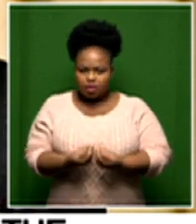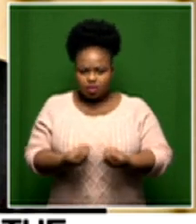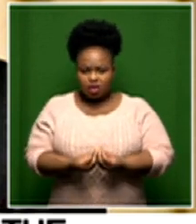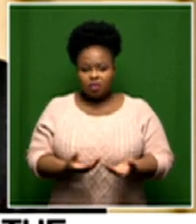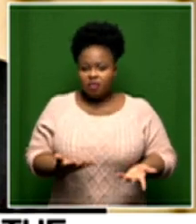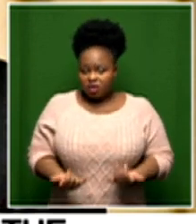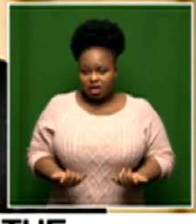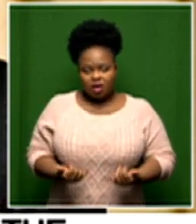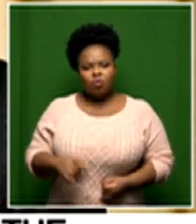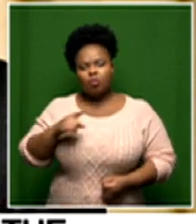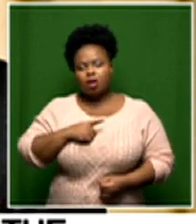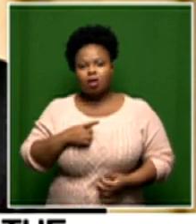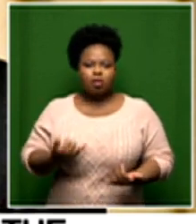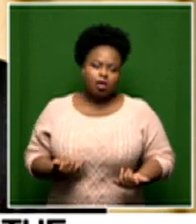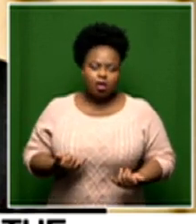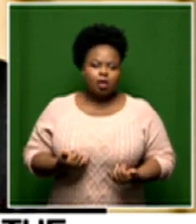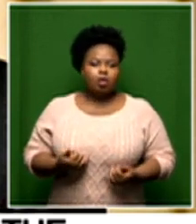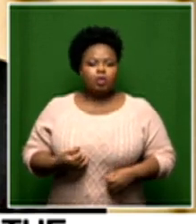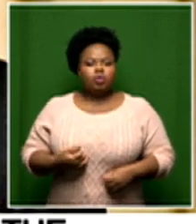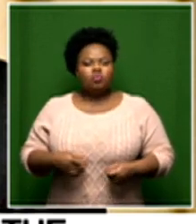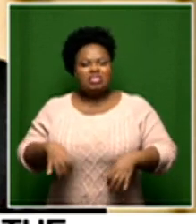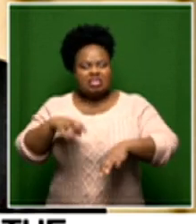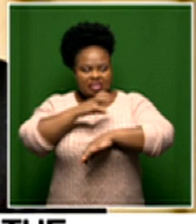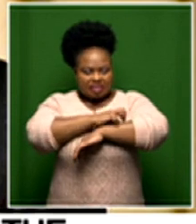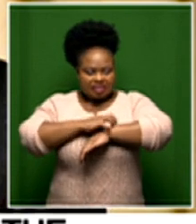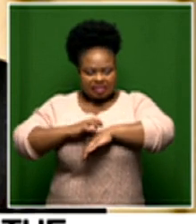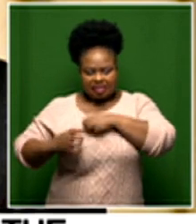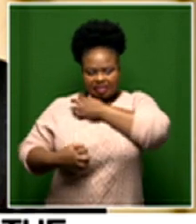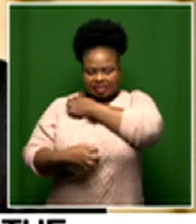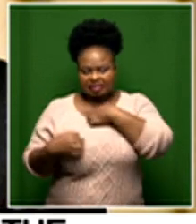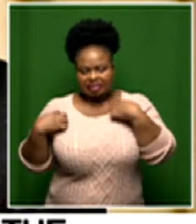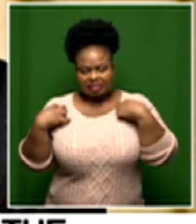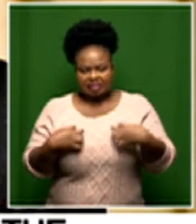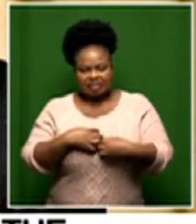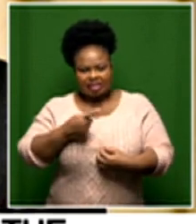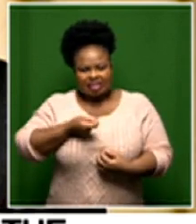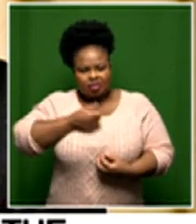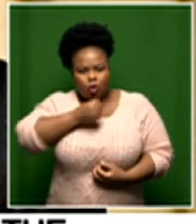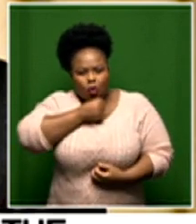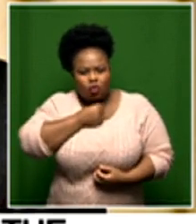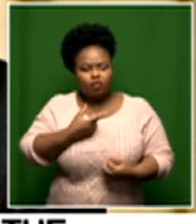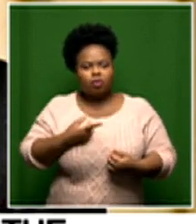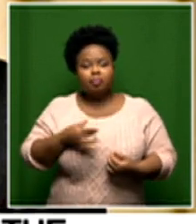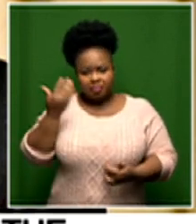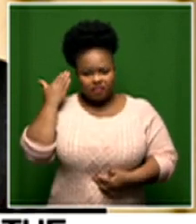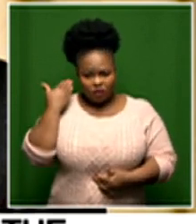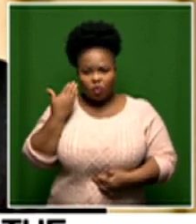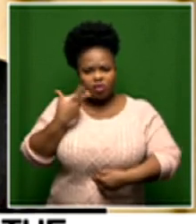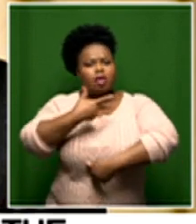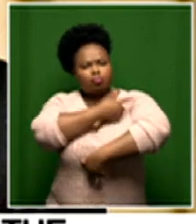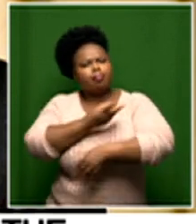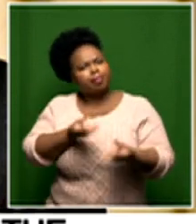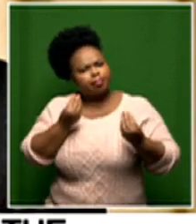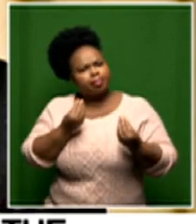case where it would just create a bit of rash in the body and a slight cough and so on. Whereas in